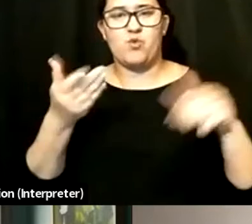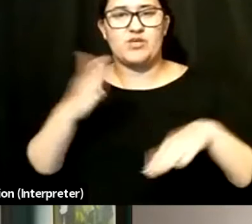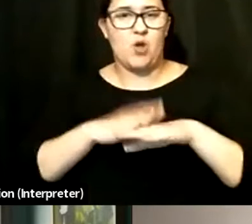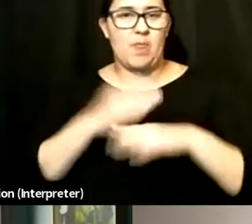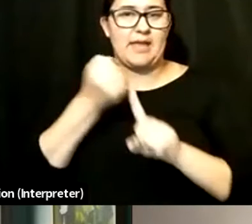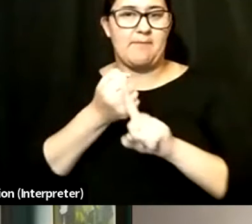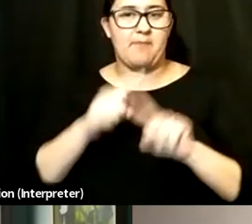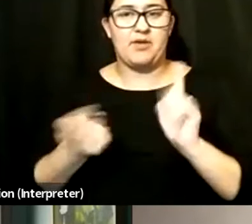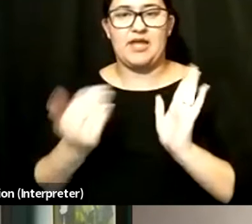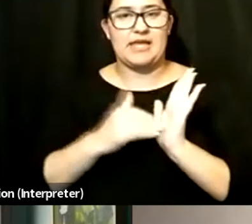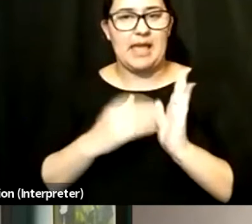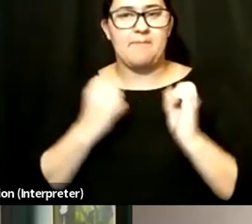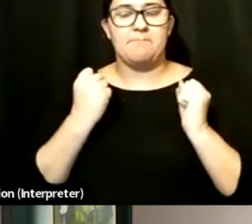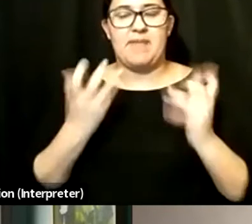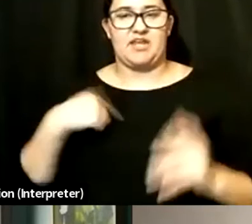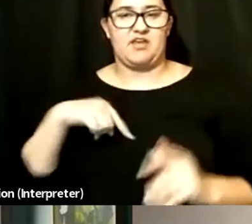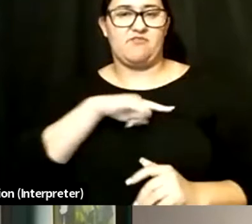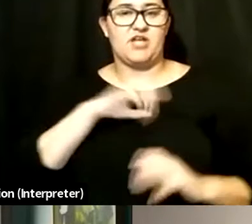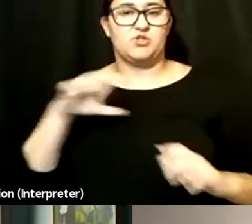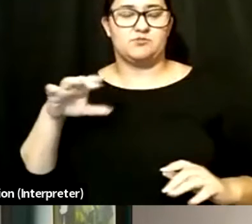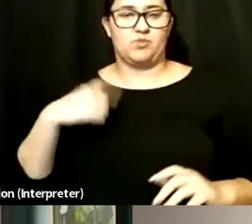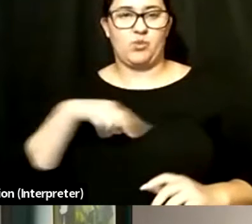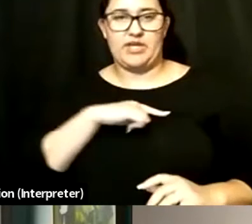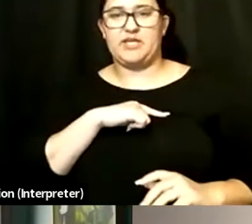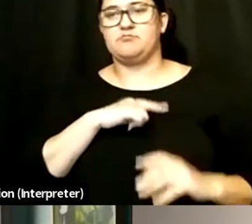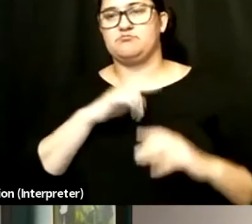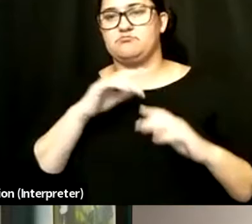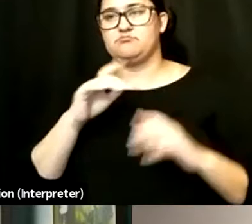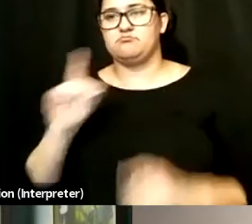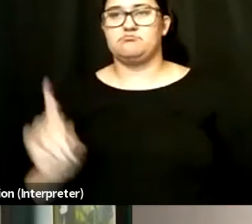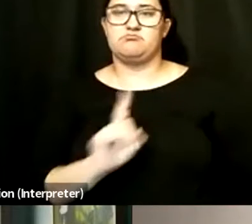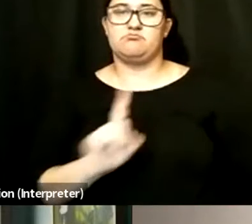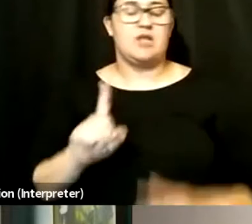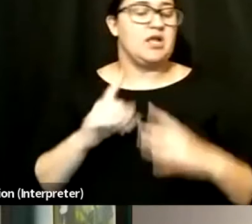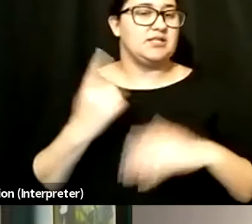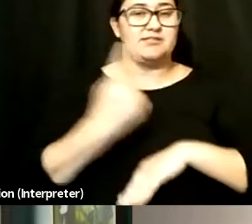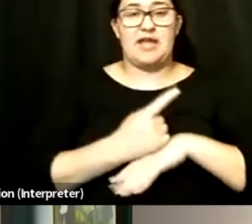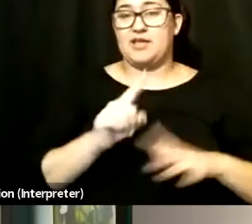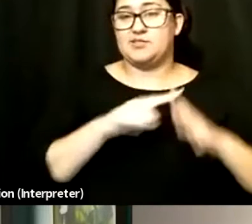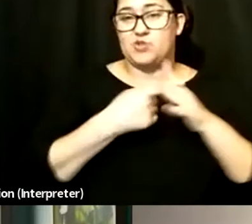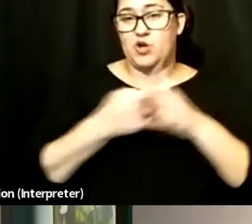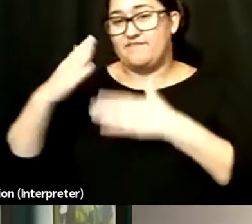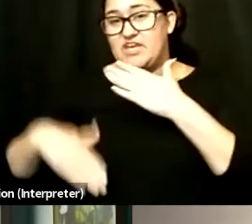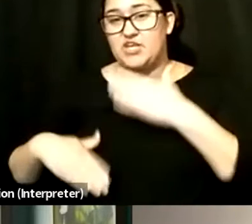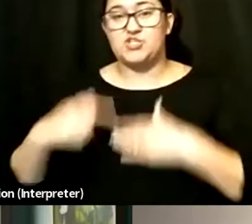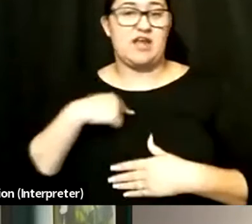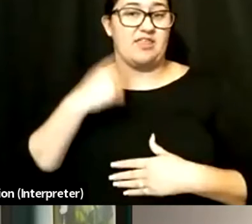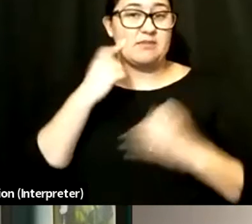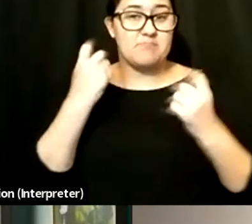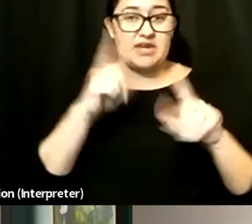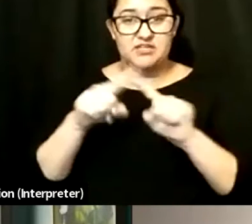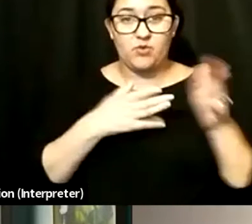mean, like many of us, we move through our days experiencing this from start to finish. And, you know, I think in a lot of ways for me too,